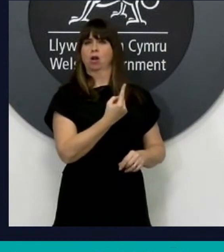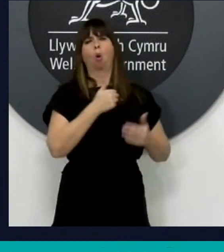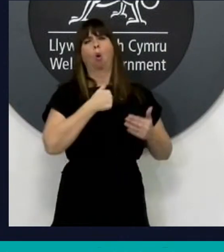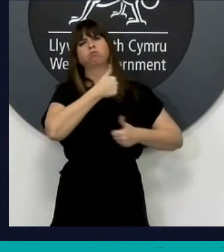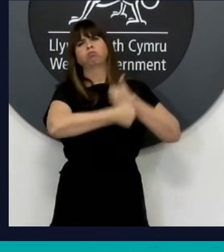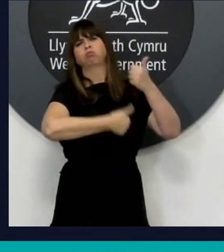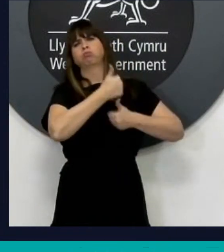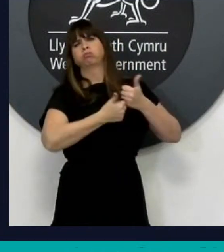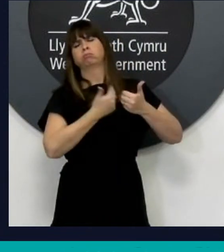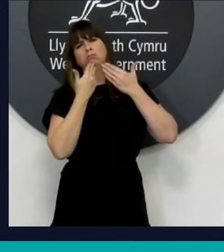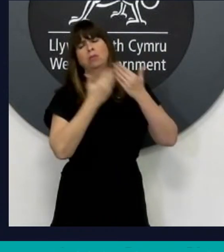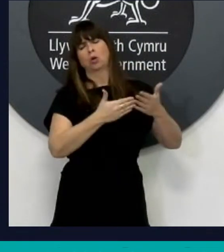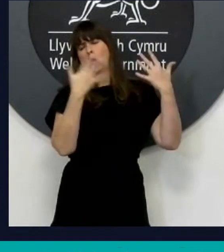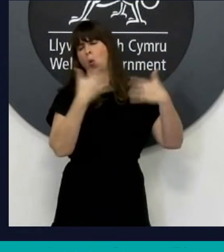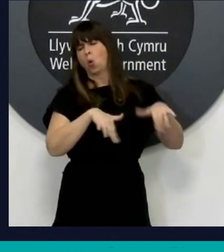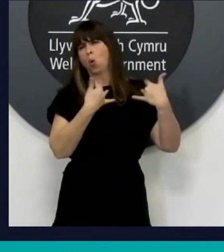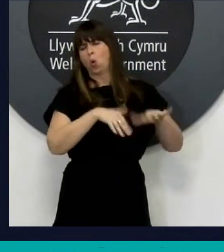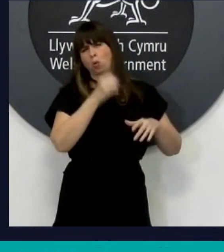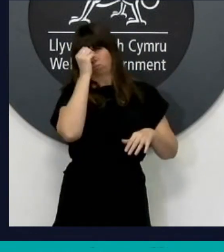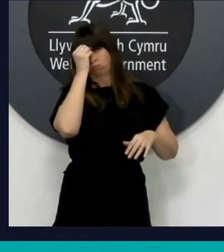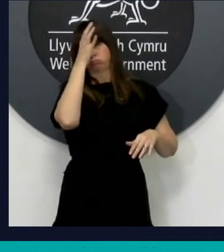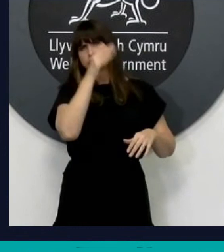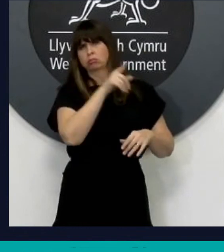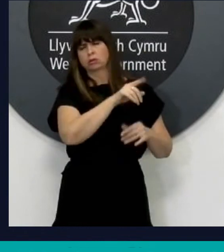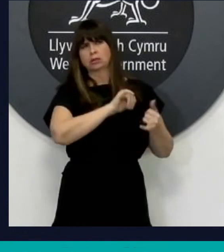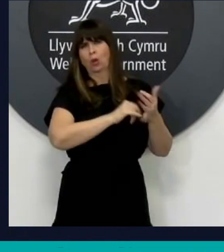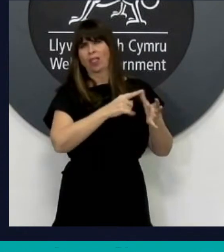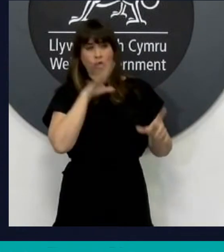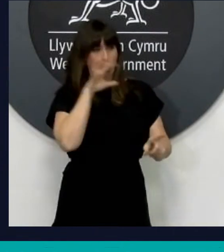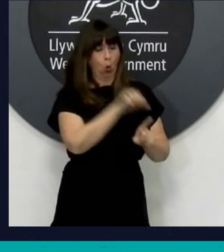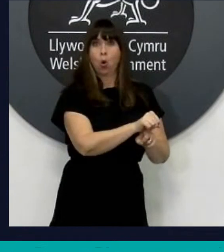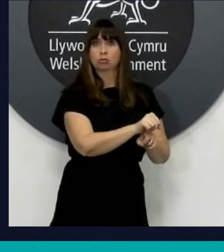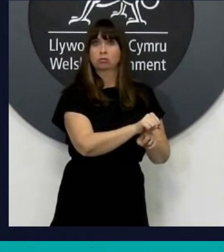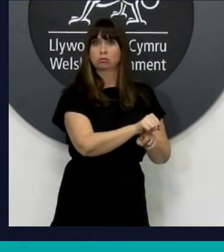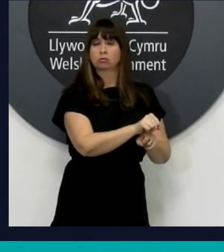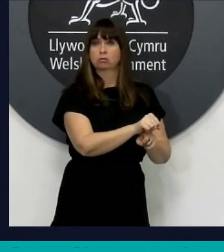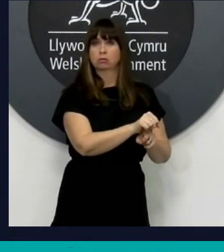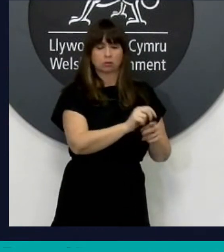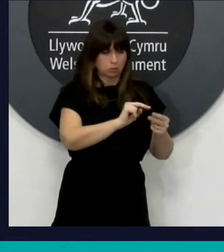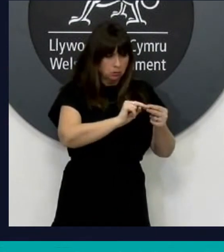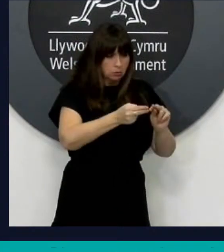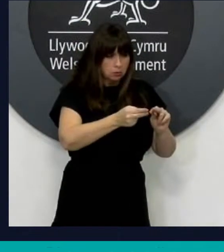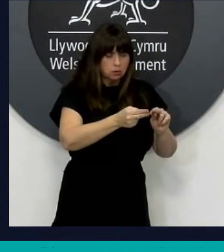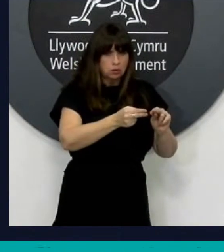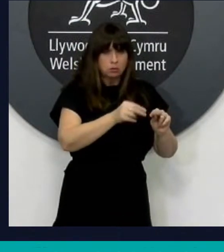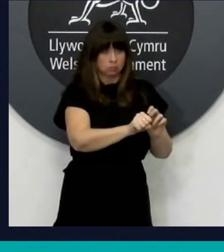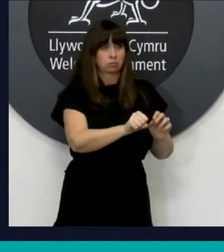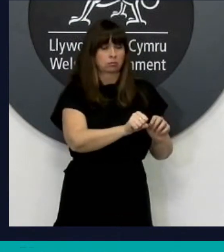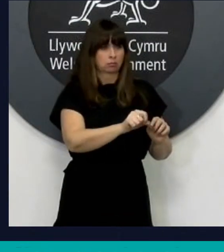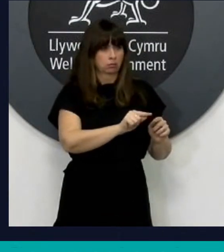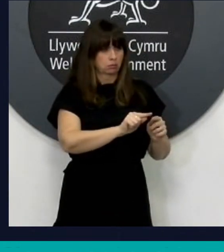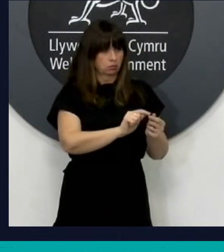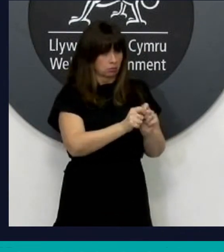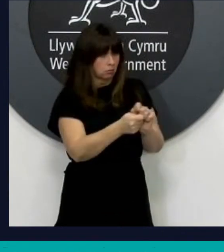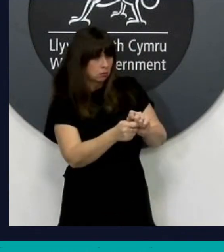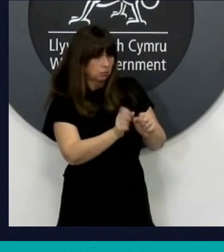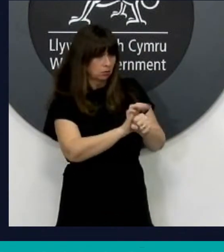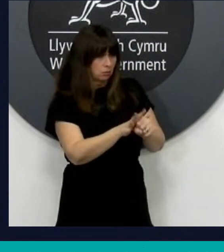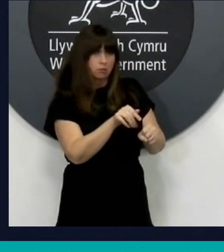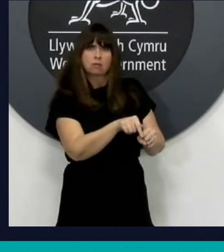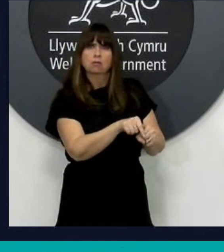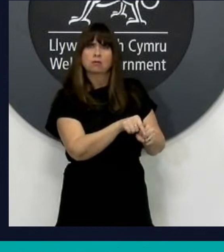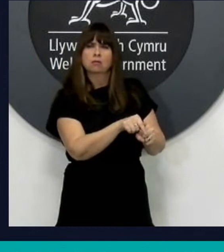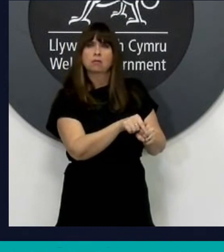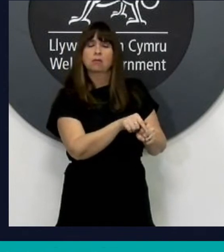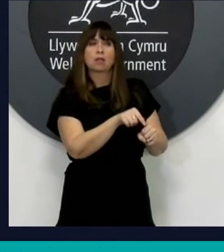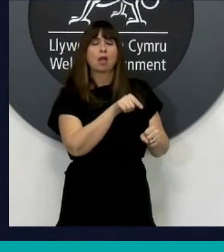to fantastic work by South African colleagues and the genomic typing being so quick, that they